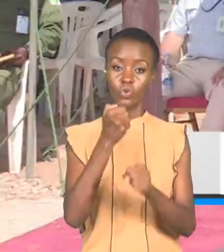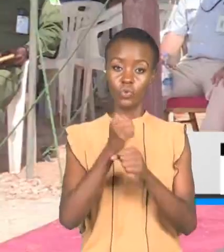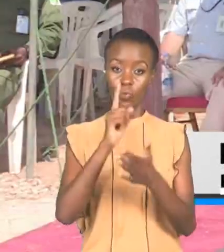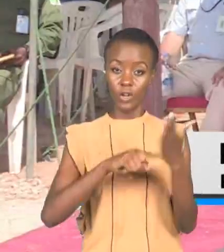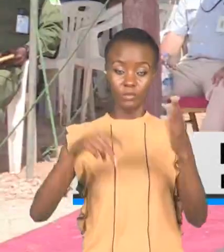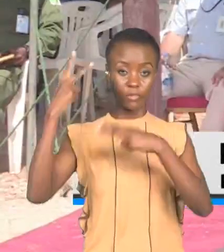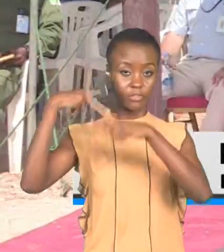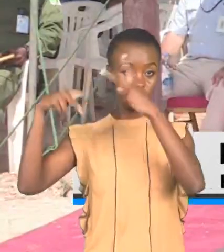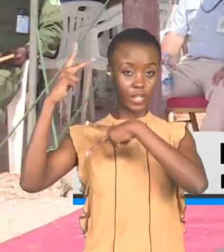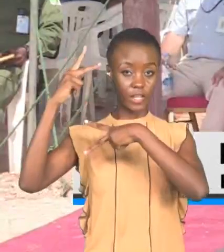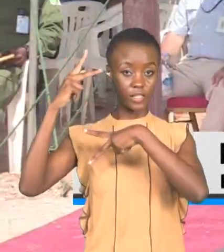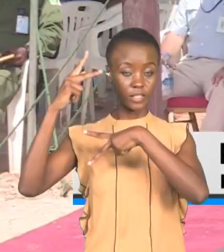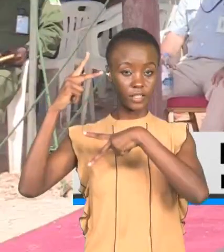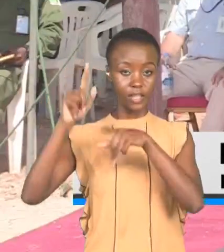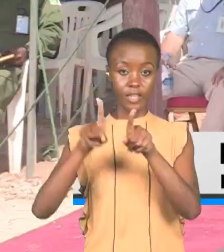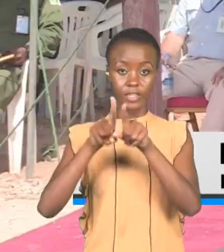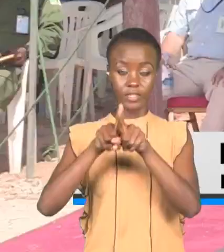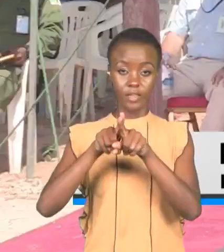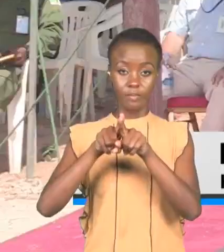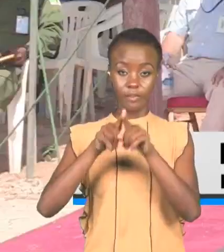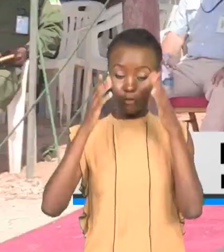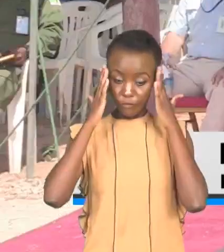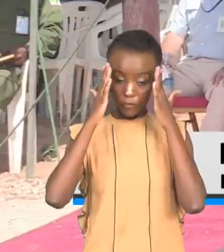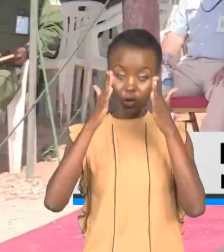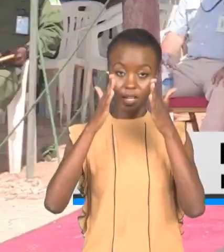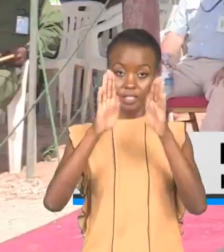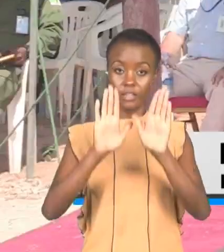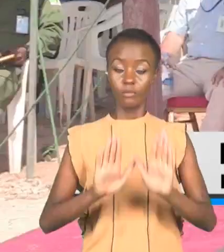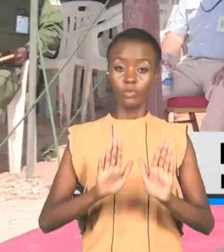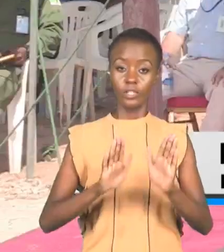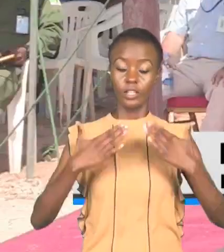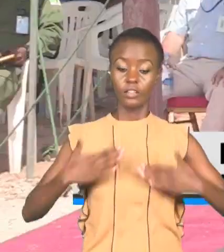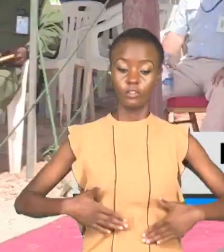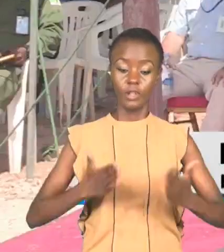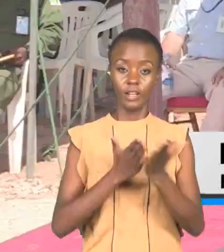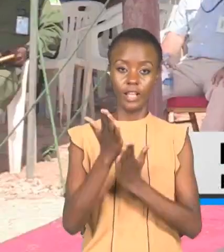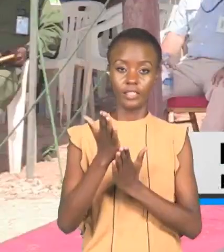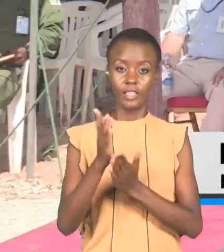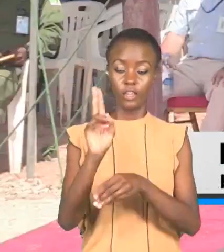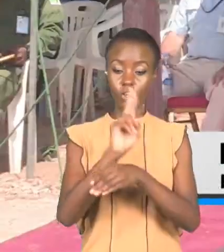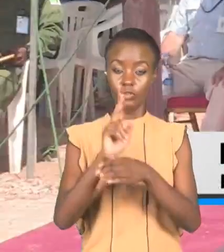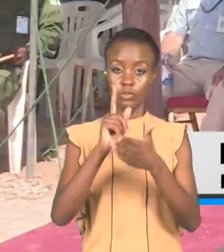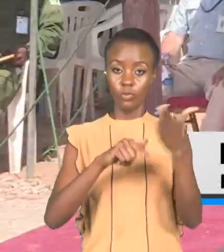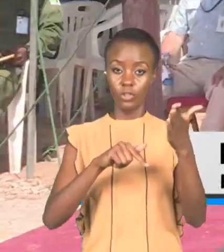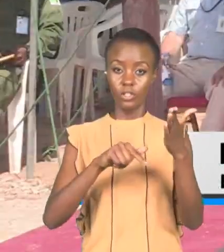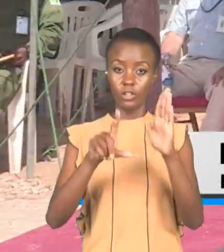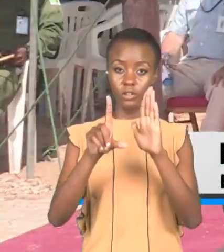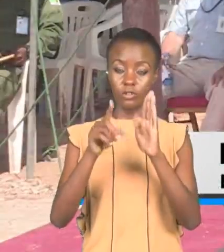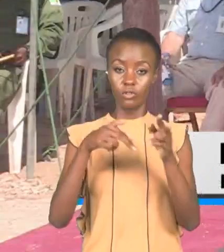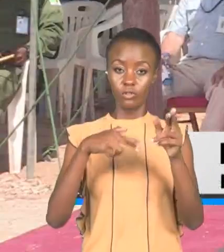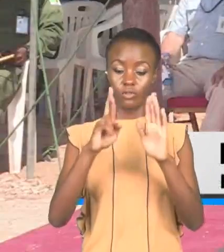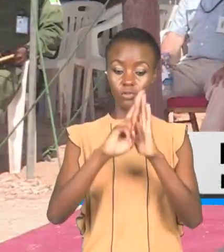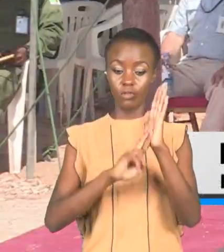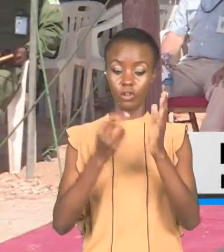professionalism, observe the fundamental issues of human rights, issues of rule of law and